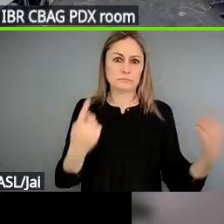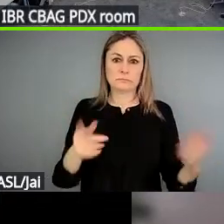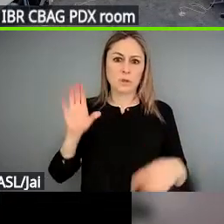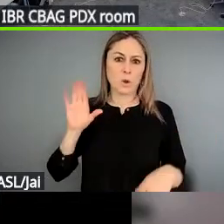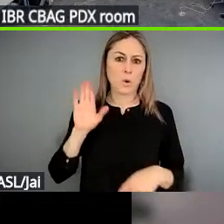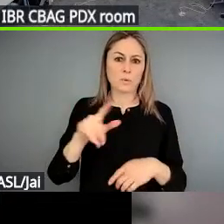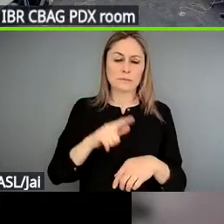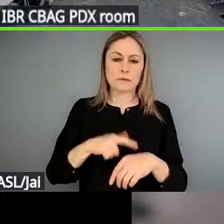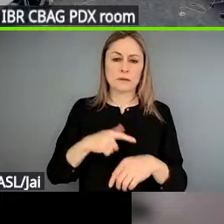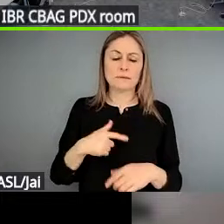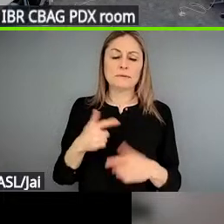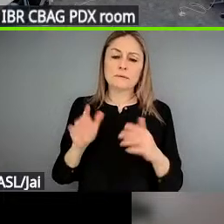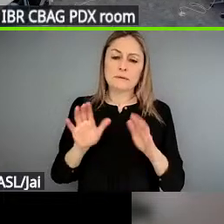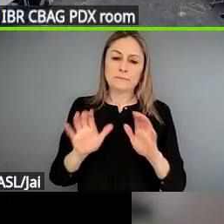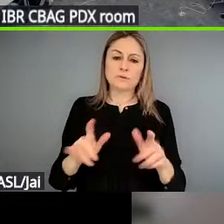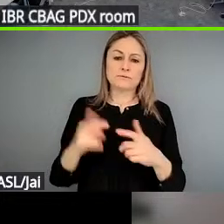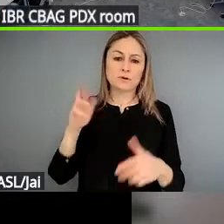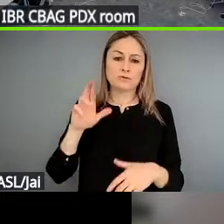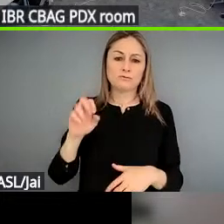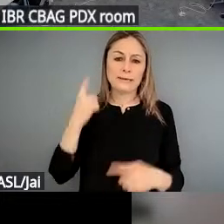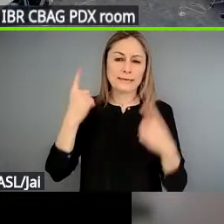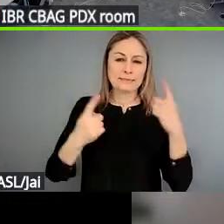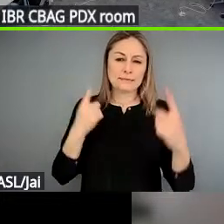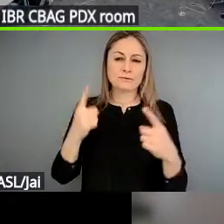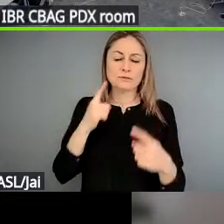a reconsideration of the way